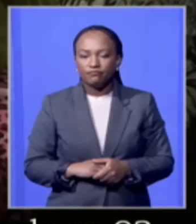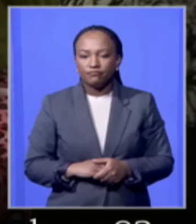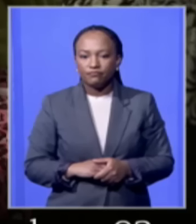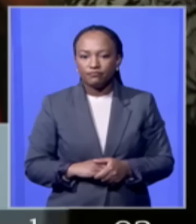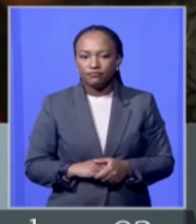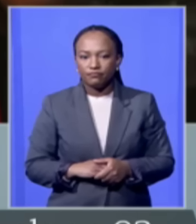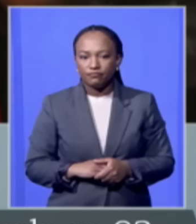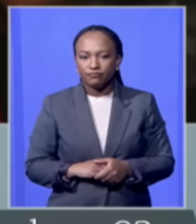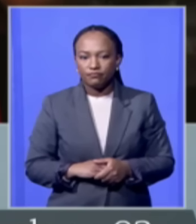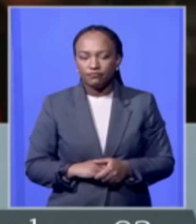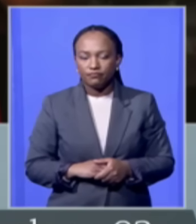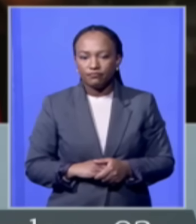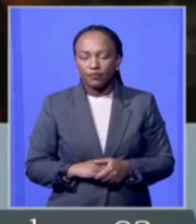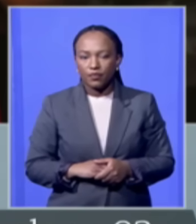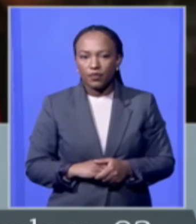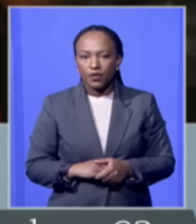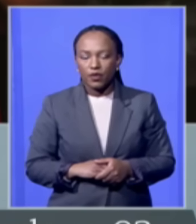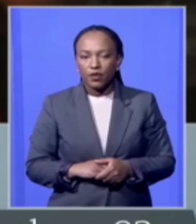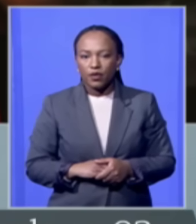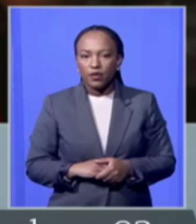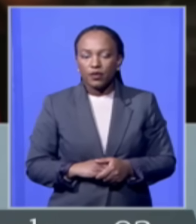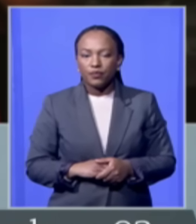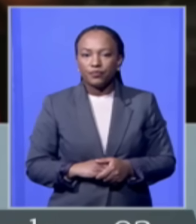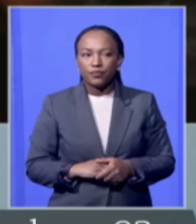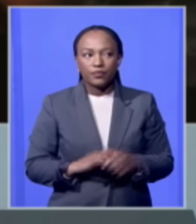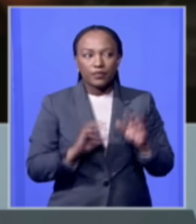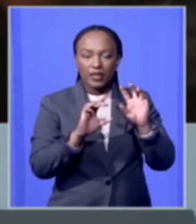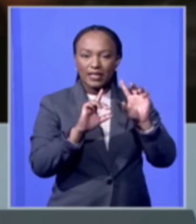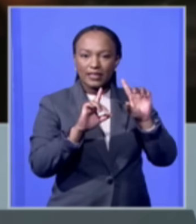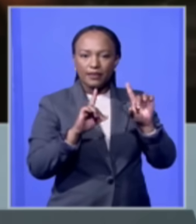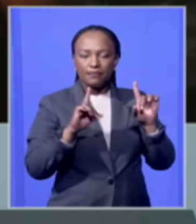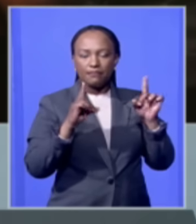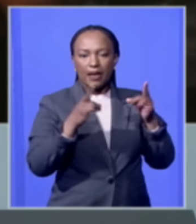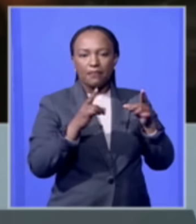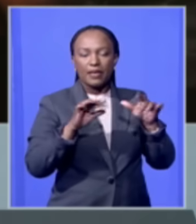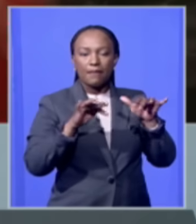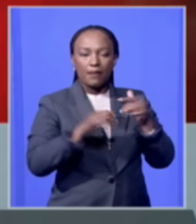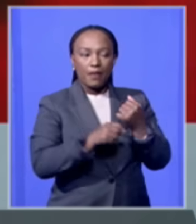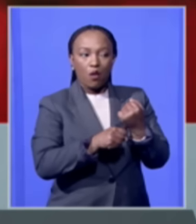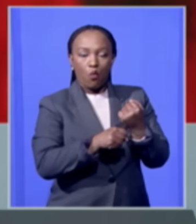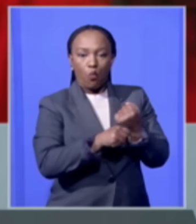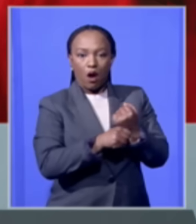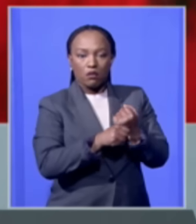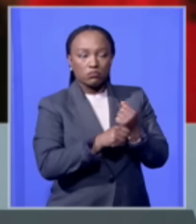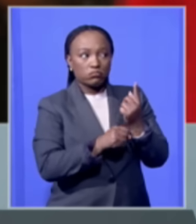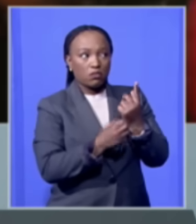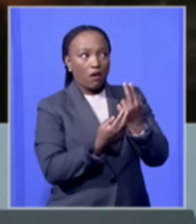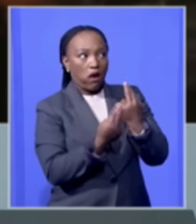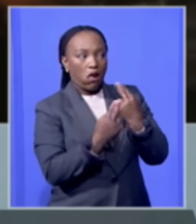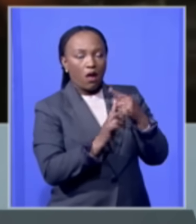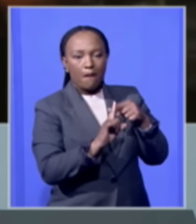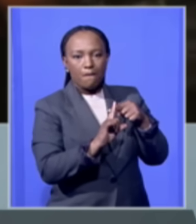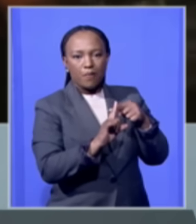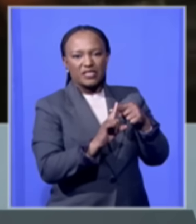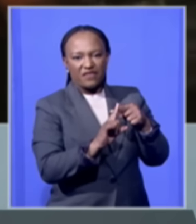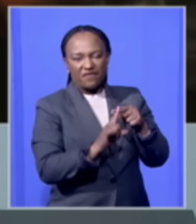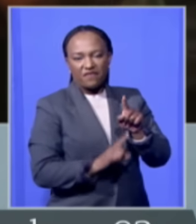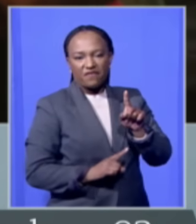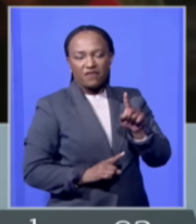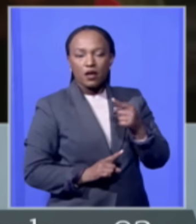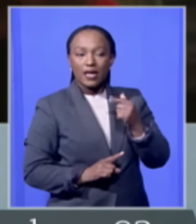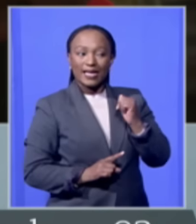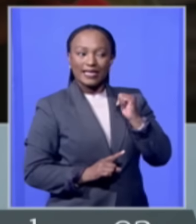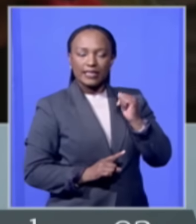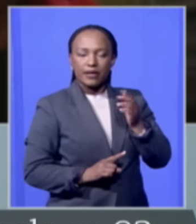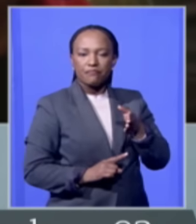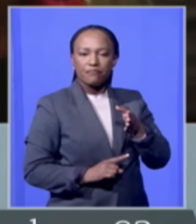We have received a positive response from the Department of Public Works here at KSD. I was in Patawet yesterday. The